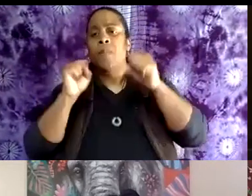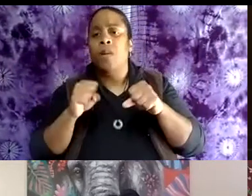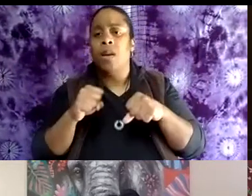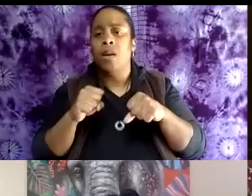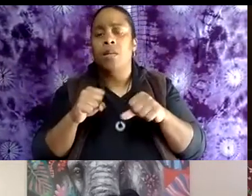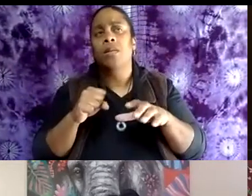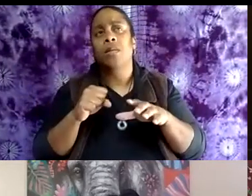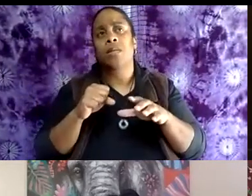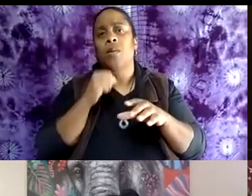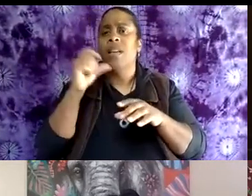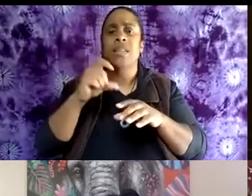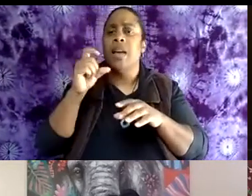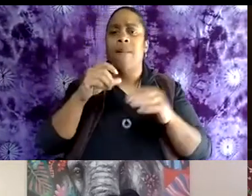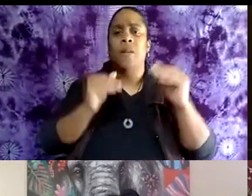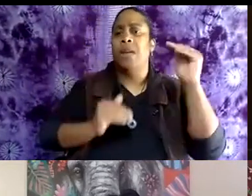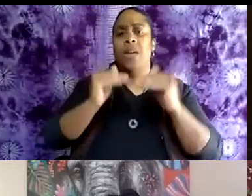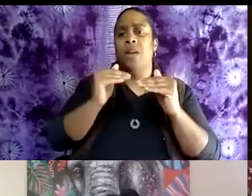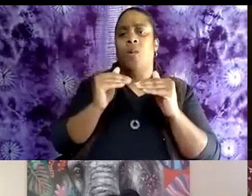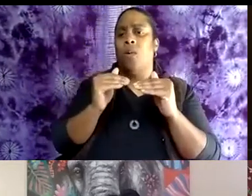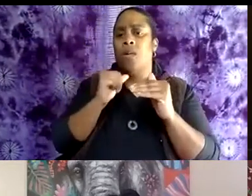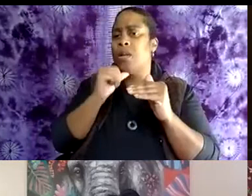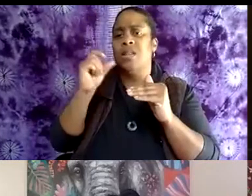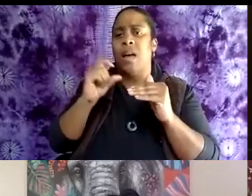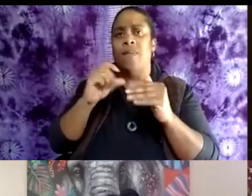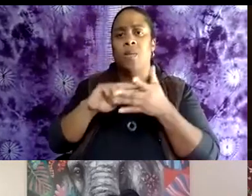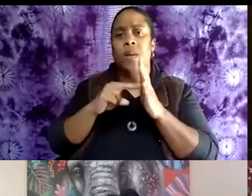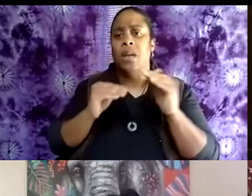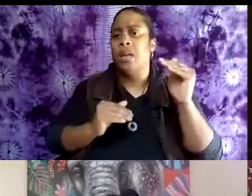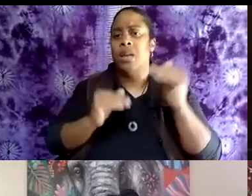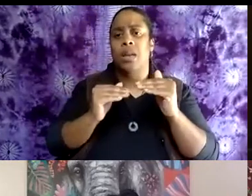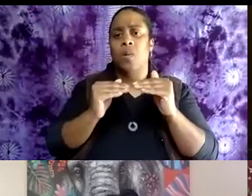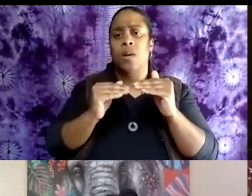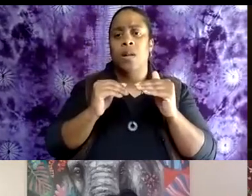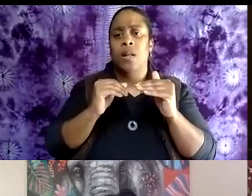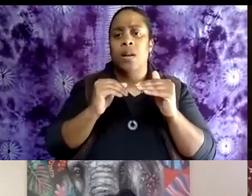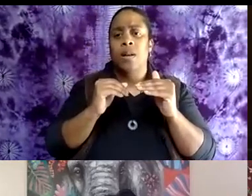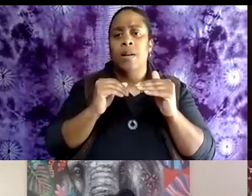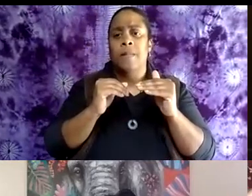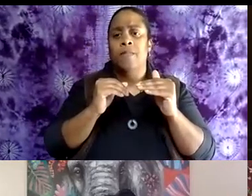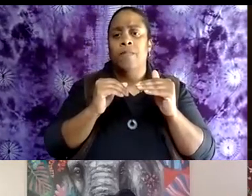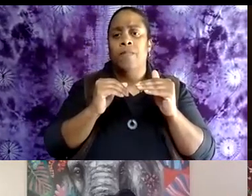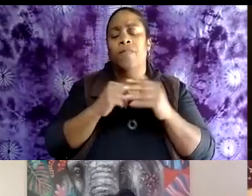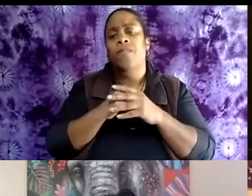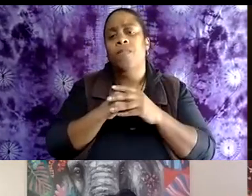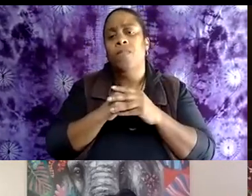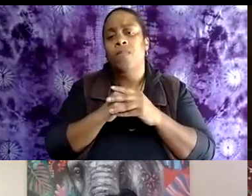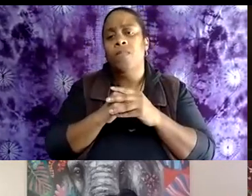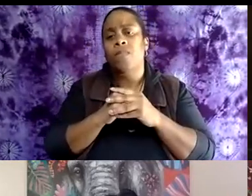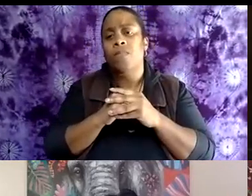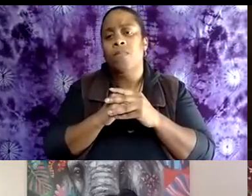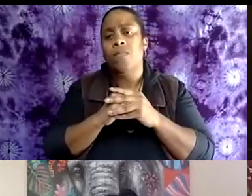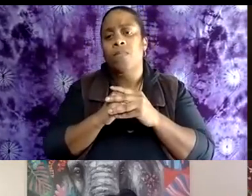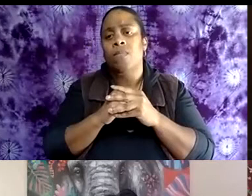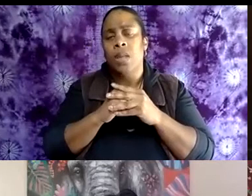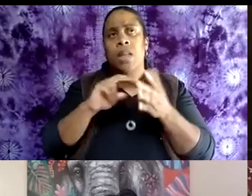doesn't even have to be equality, because equality is like the answer to the establishment of that there's something that's more equal than